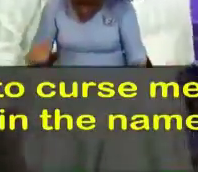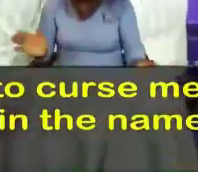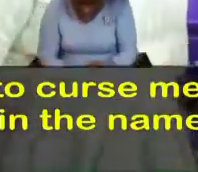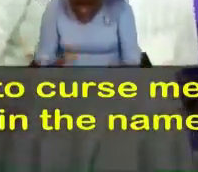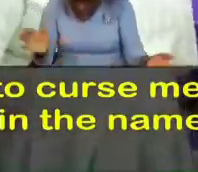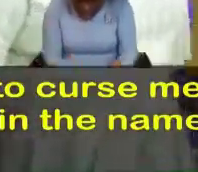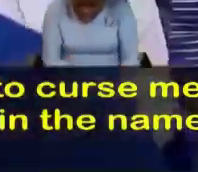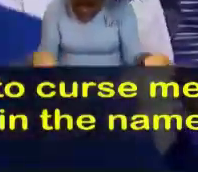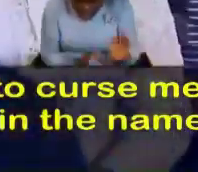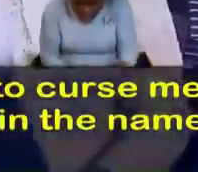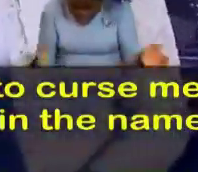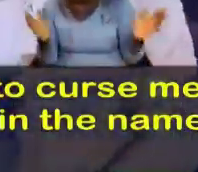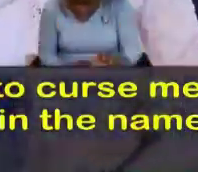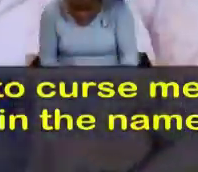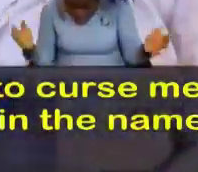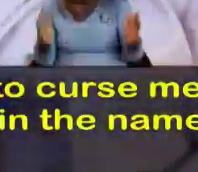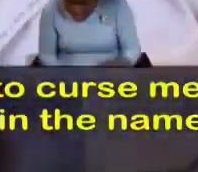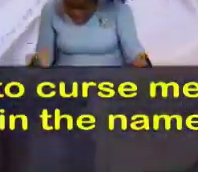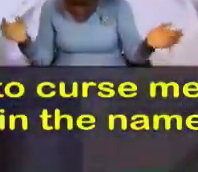Benny.